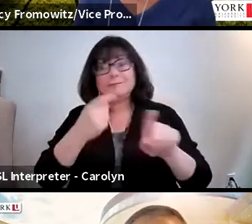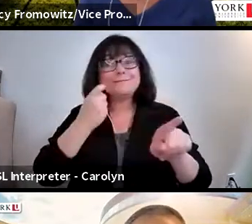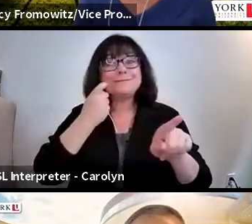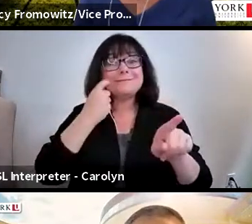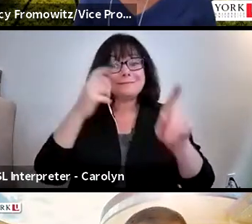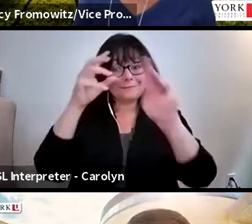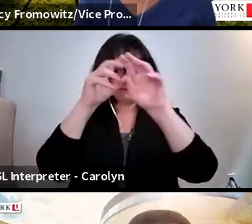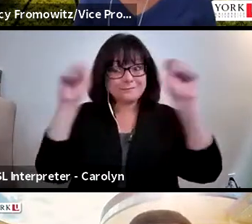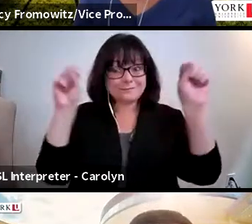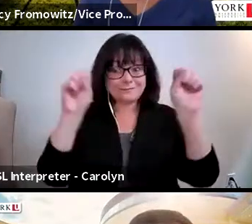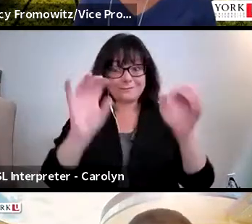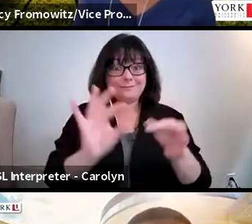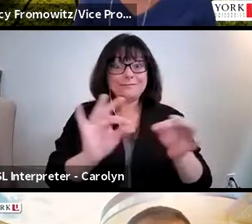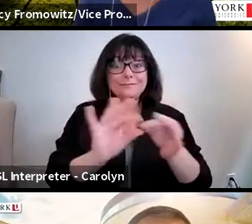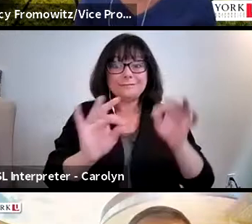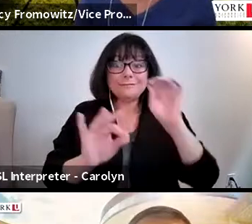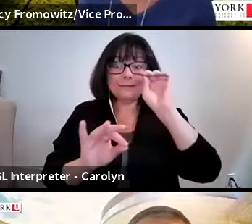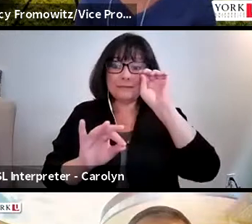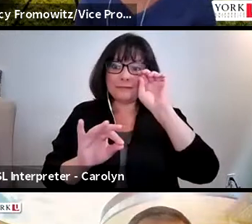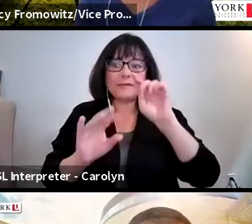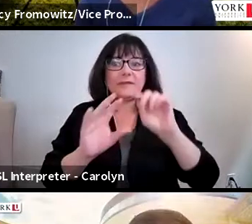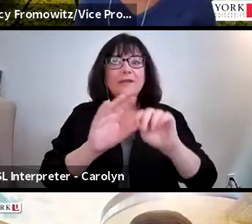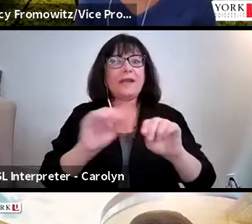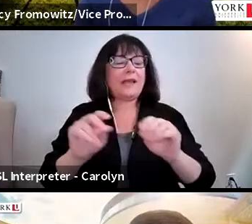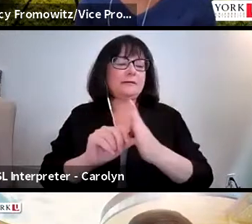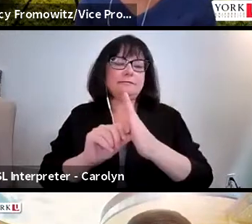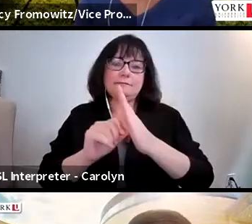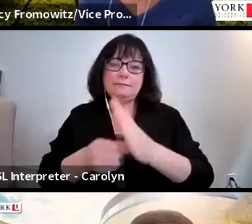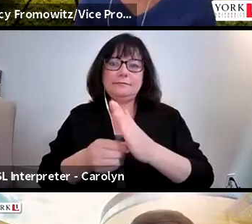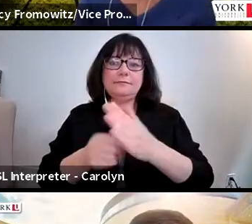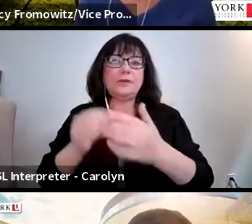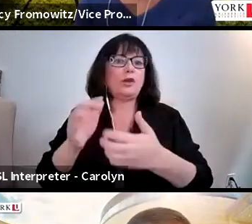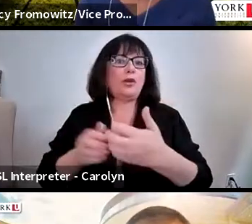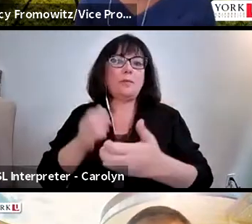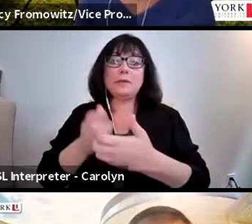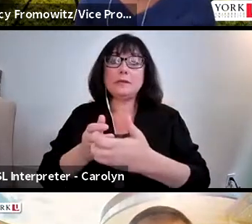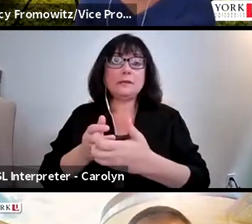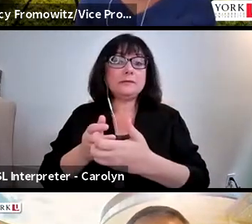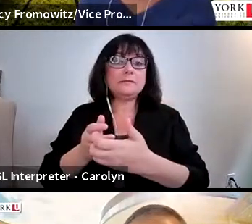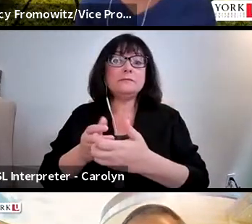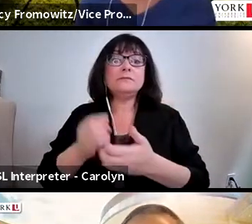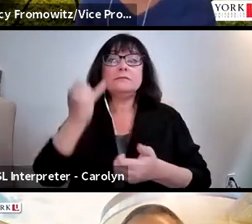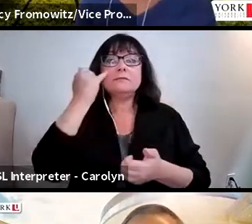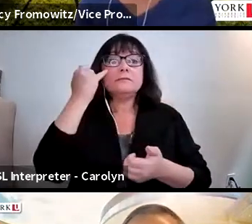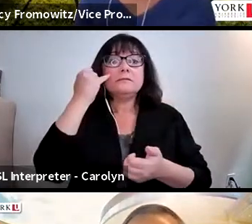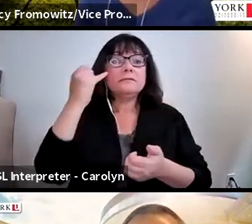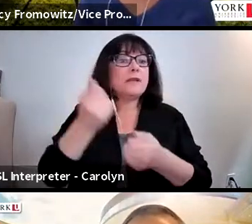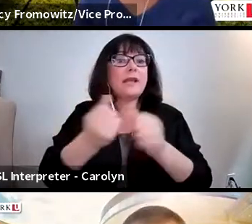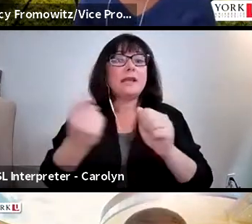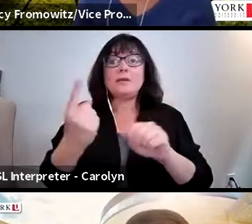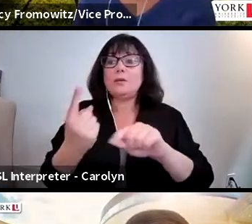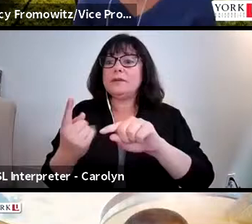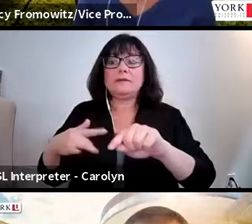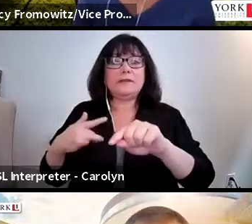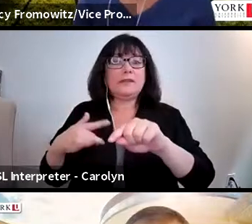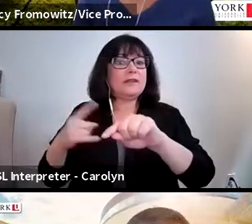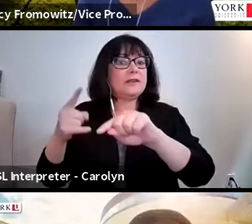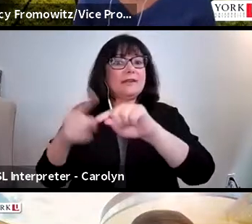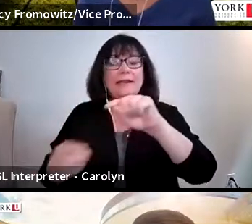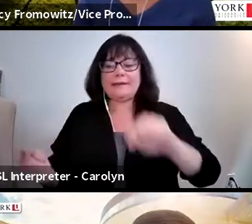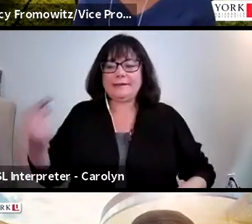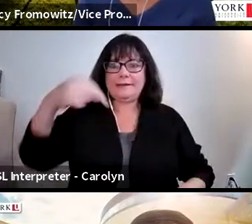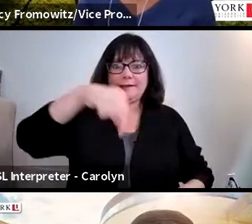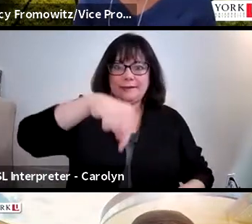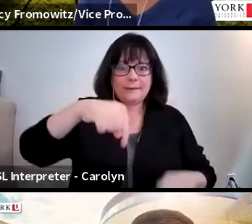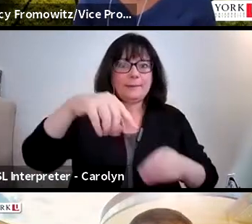the importance of accommodating those who might not be able to engage in a particular kind of in-person activity